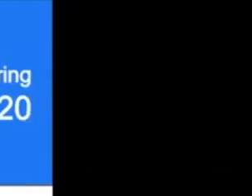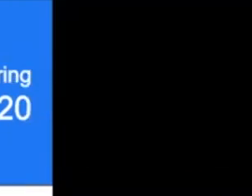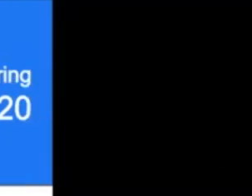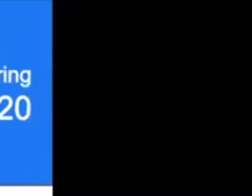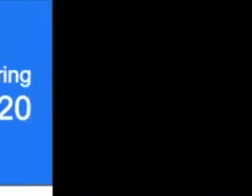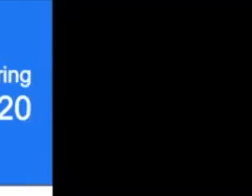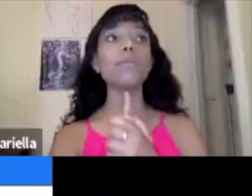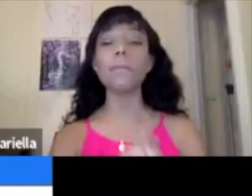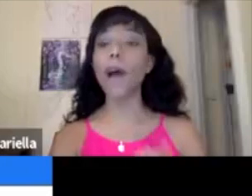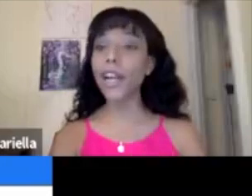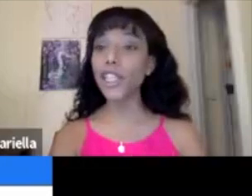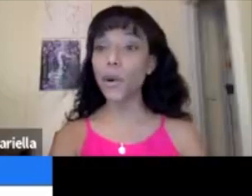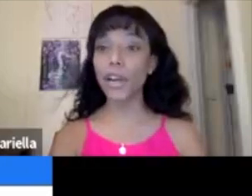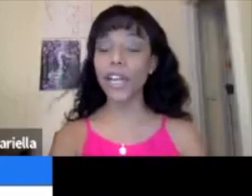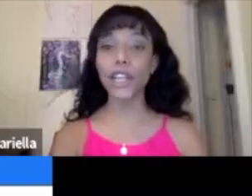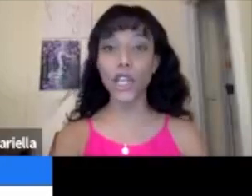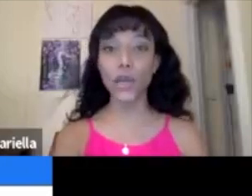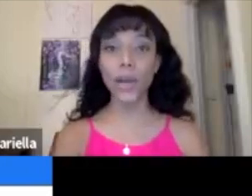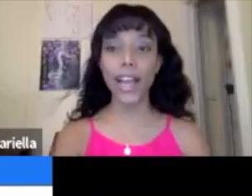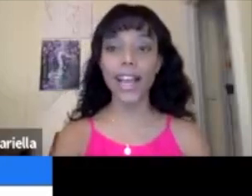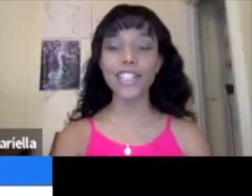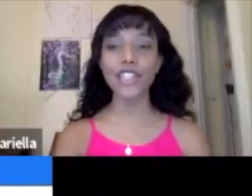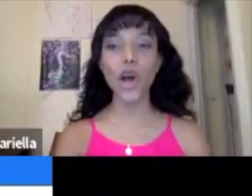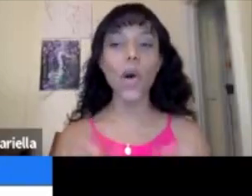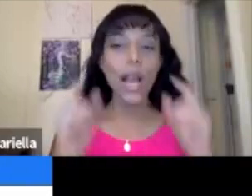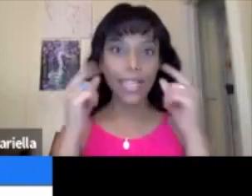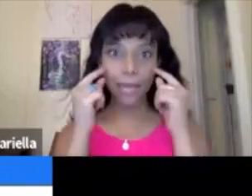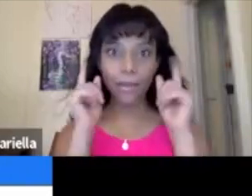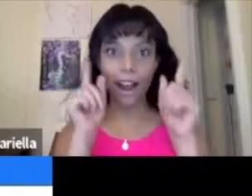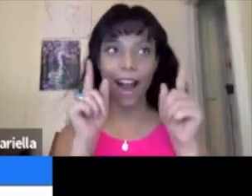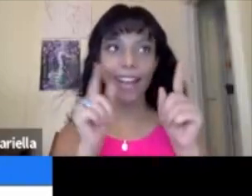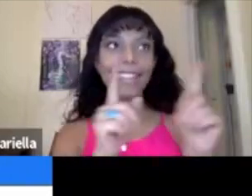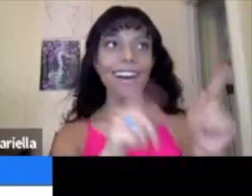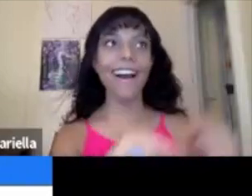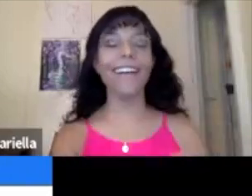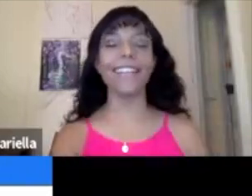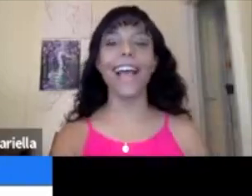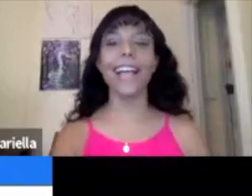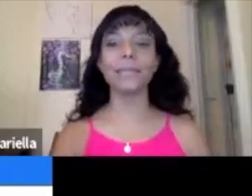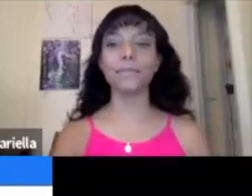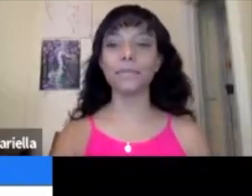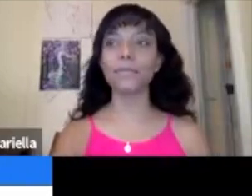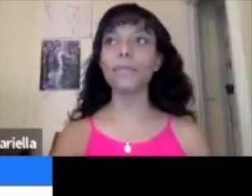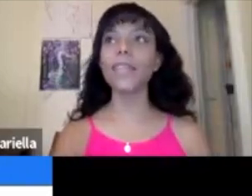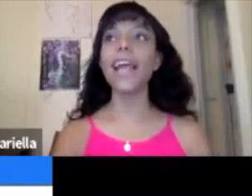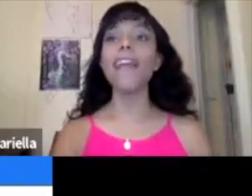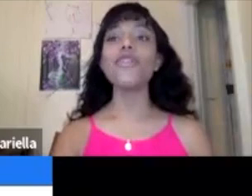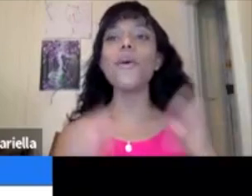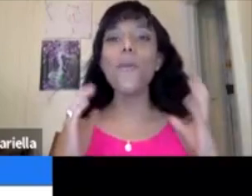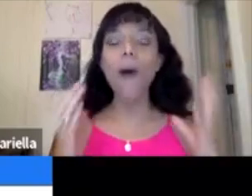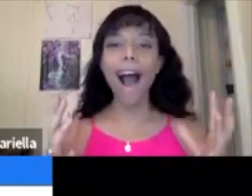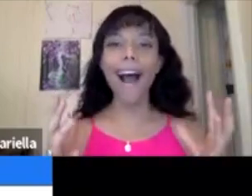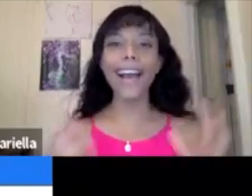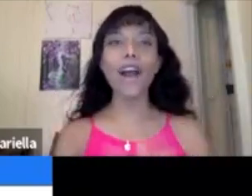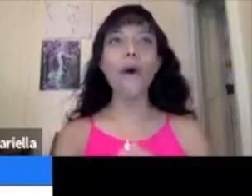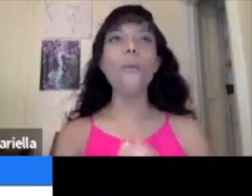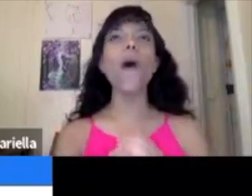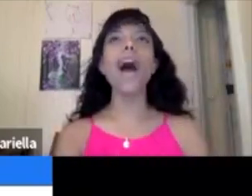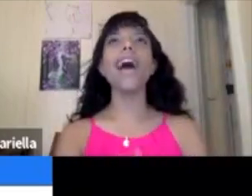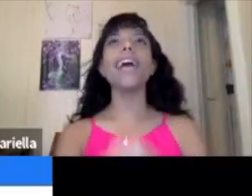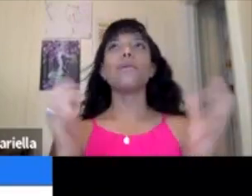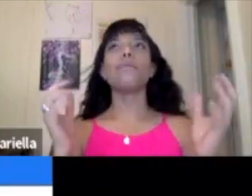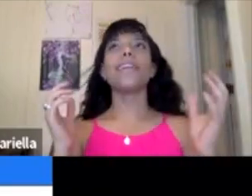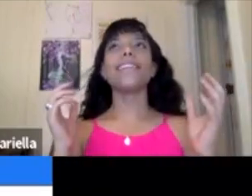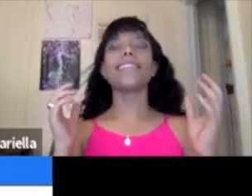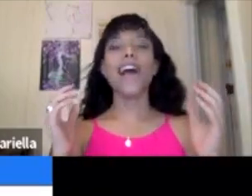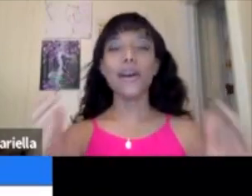up. We will be monitoring the Q&A, so keep your eyes on that. The why.